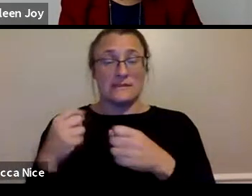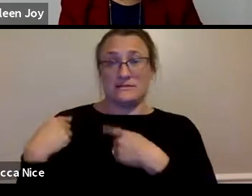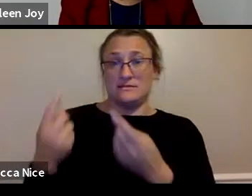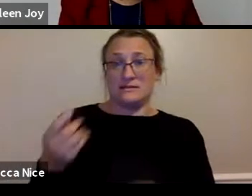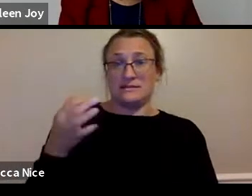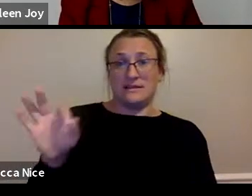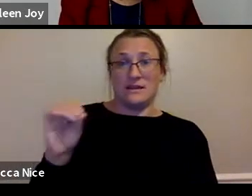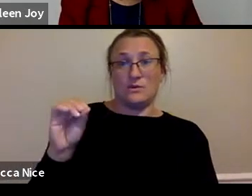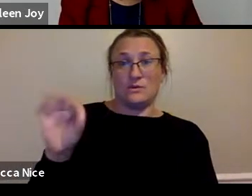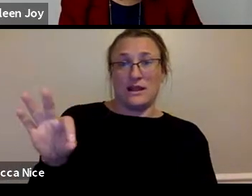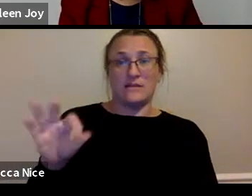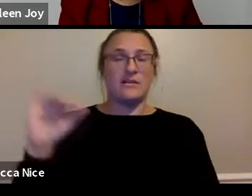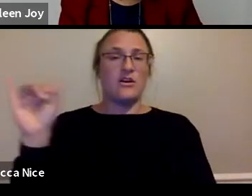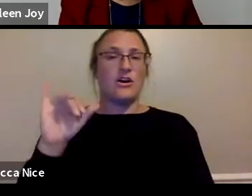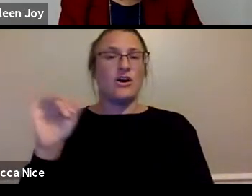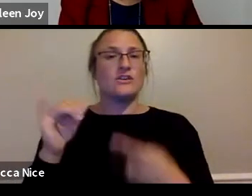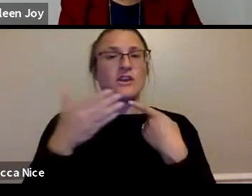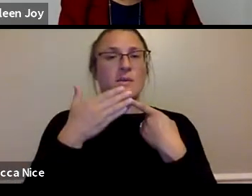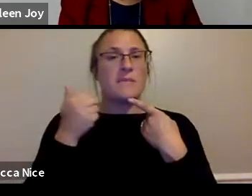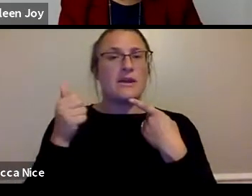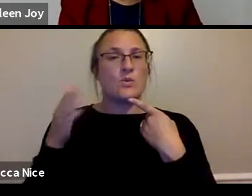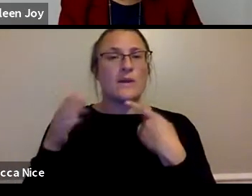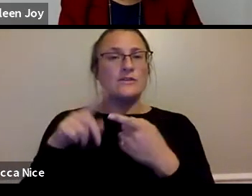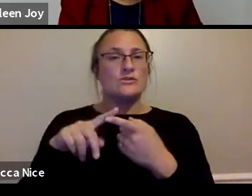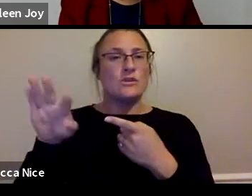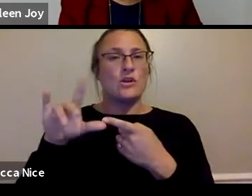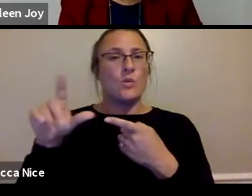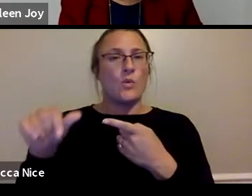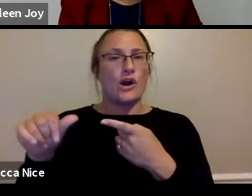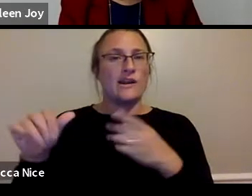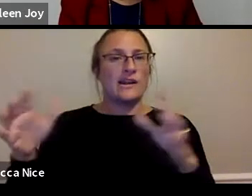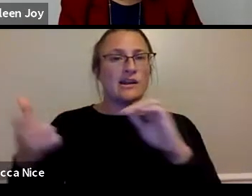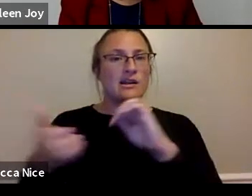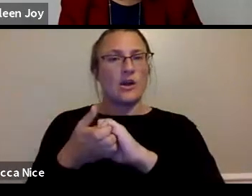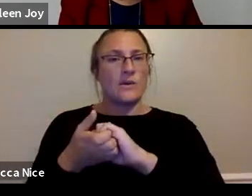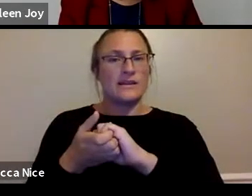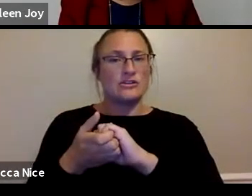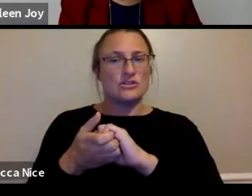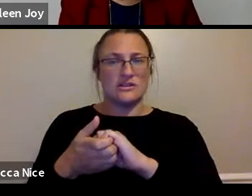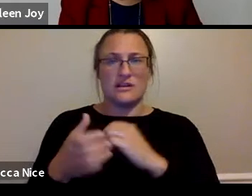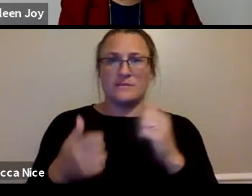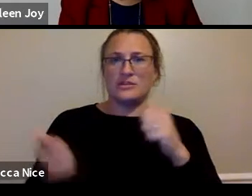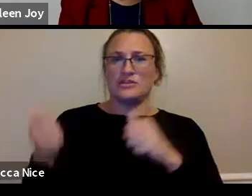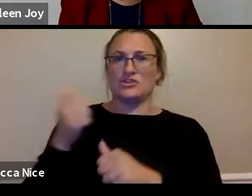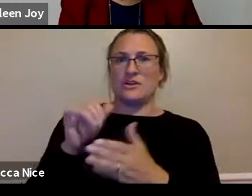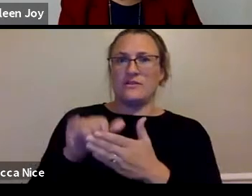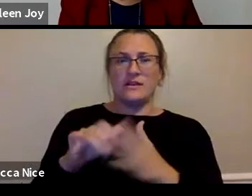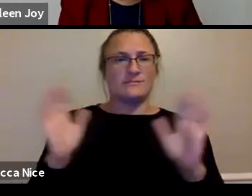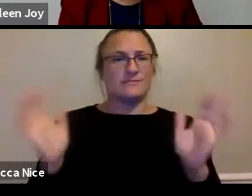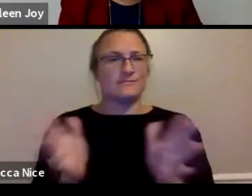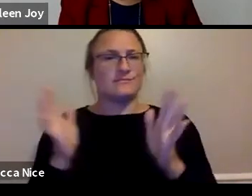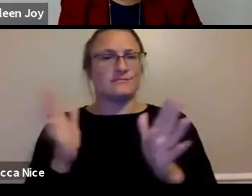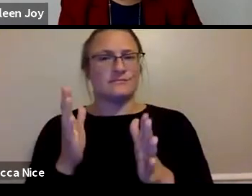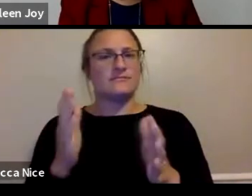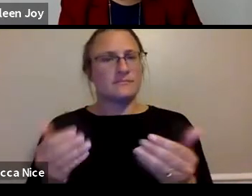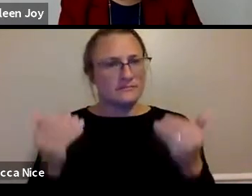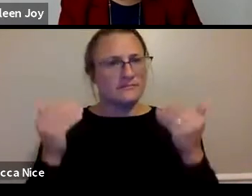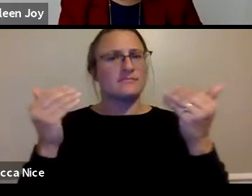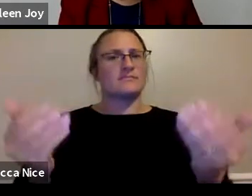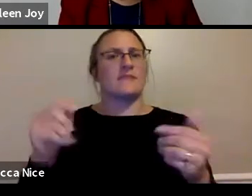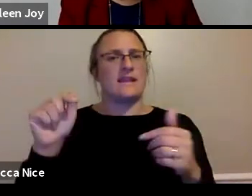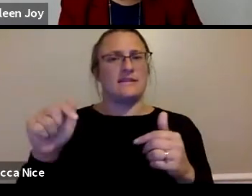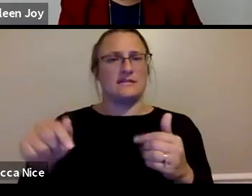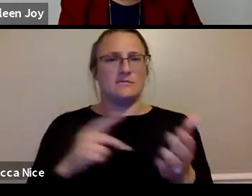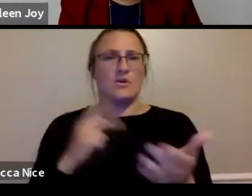also co-chair the Better Way to LaGuardia Coalition, and right up front, let me urge the FAA to advance this critical infrastructure